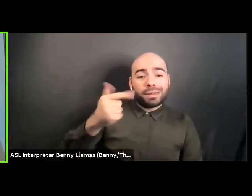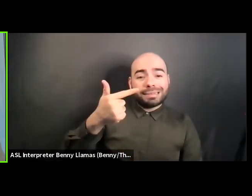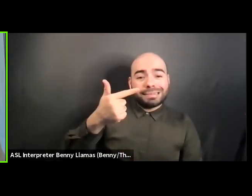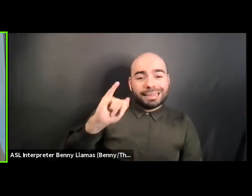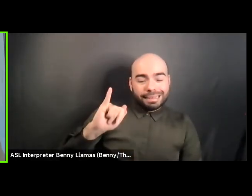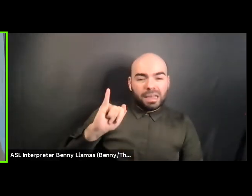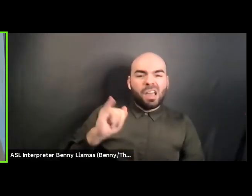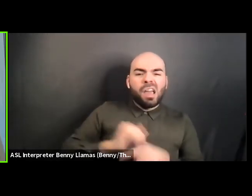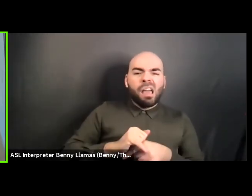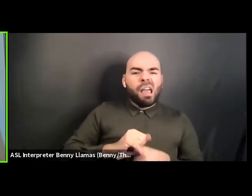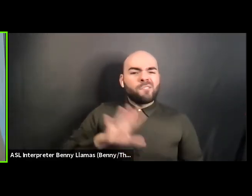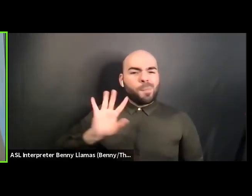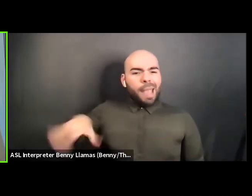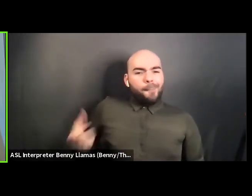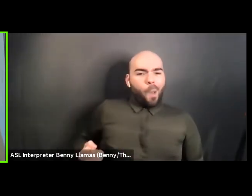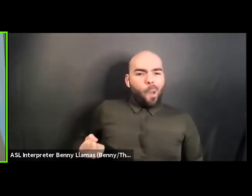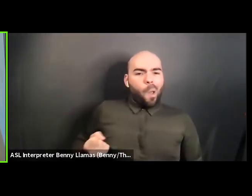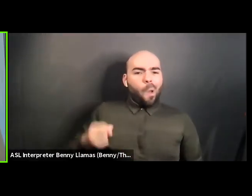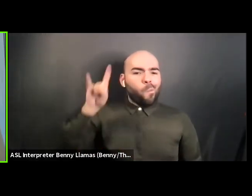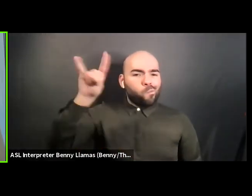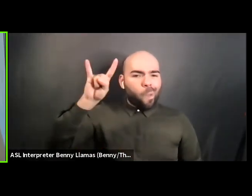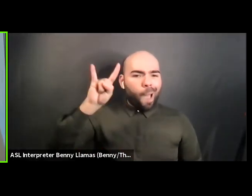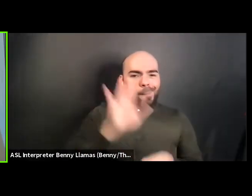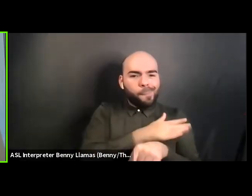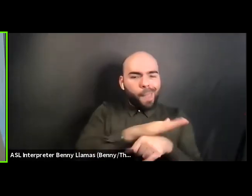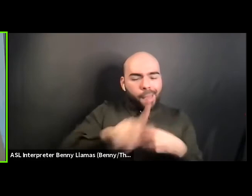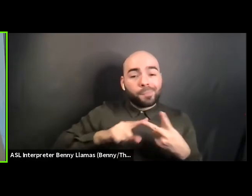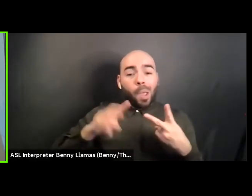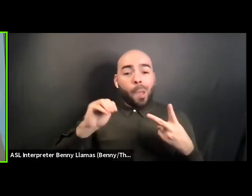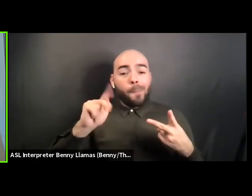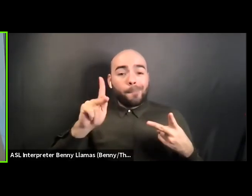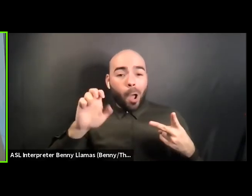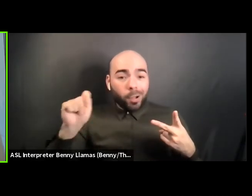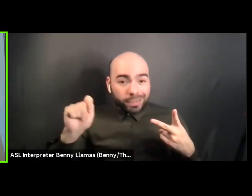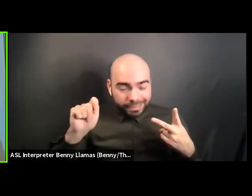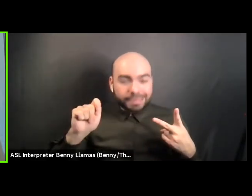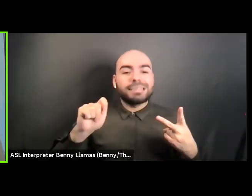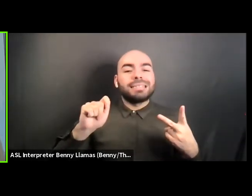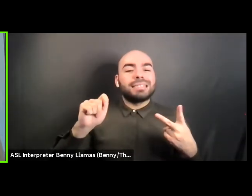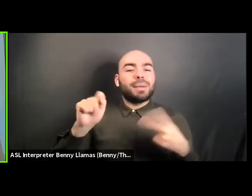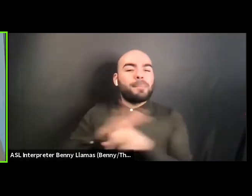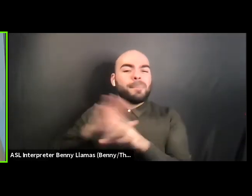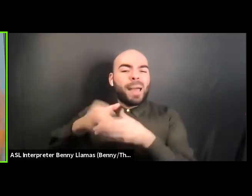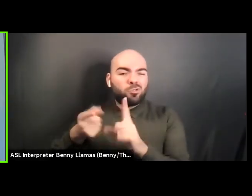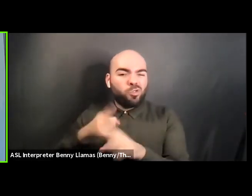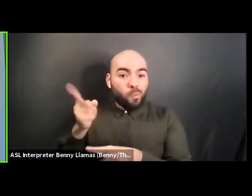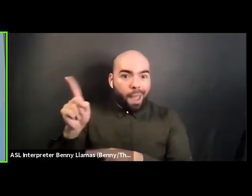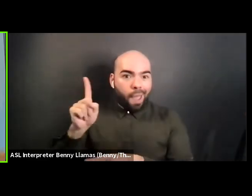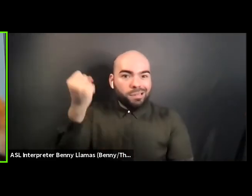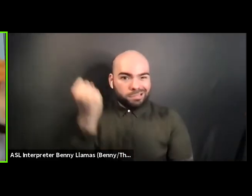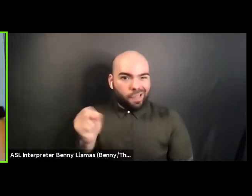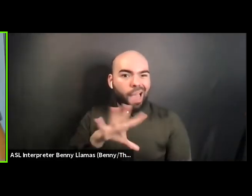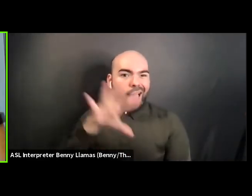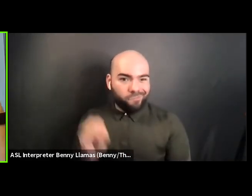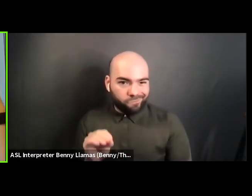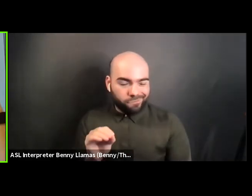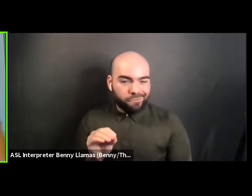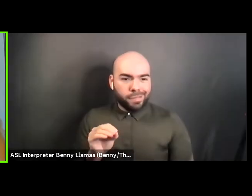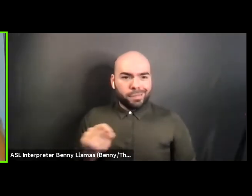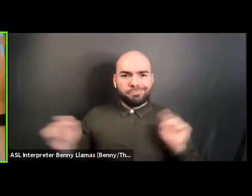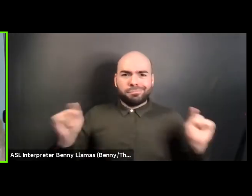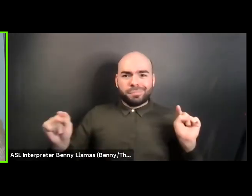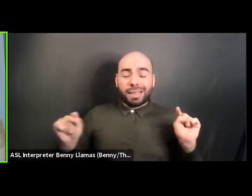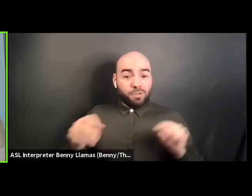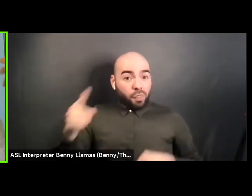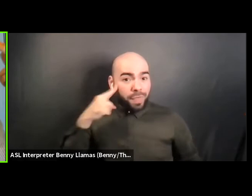band, as well as the Market Theatre Laboratory from Johannesburg, South Africa. And if you're like, oh, that's so